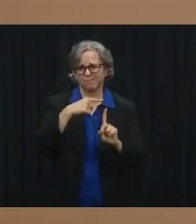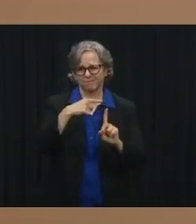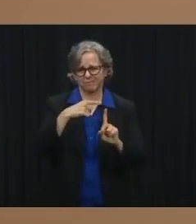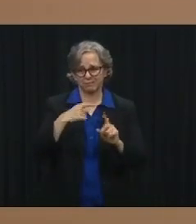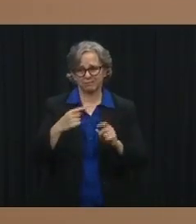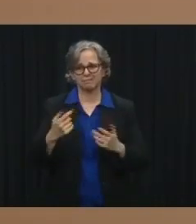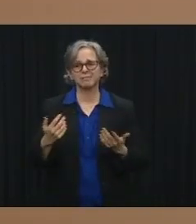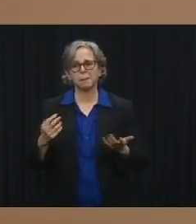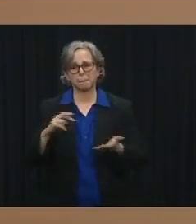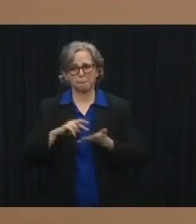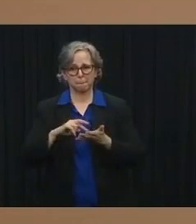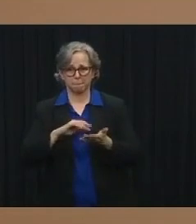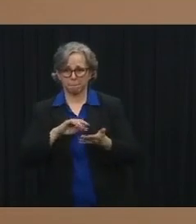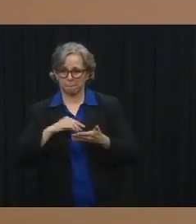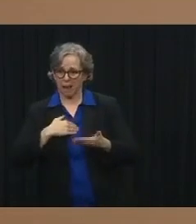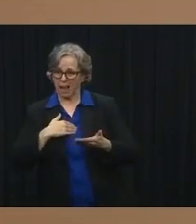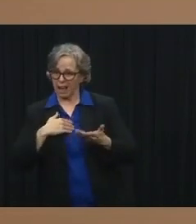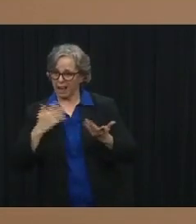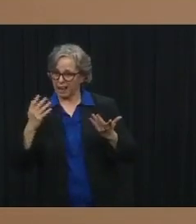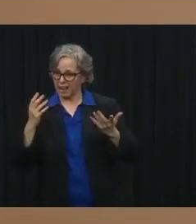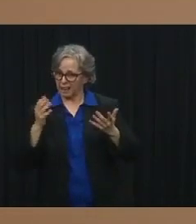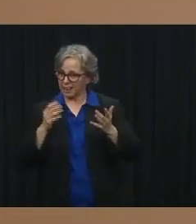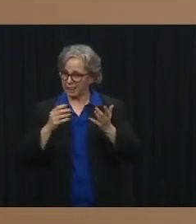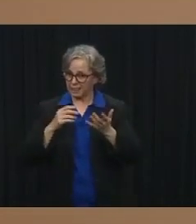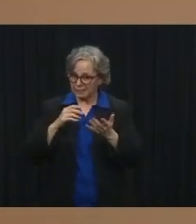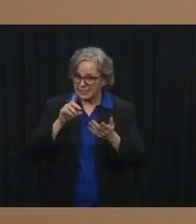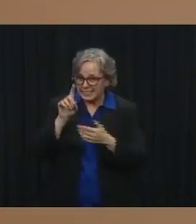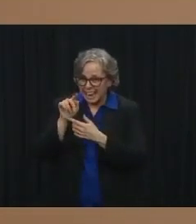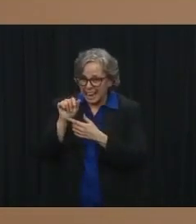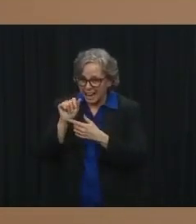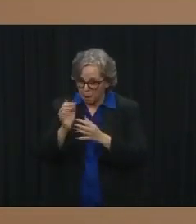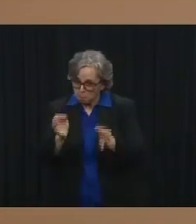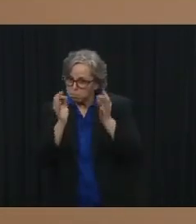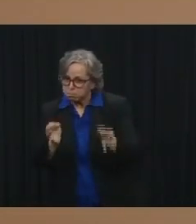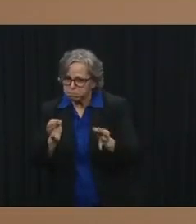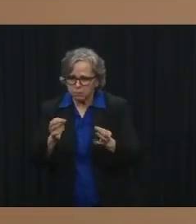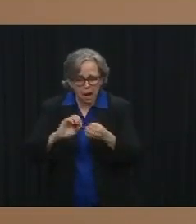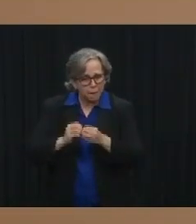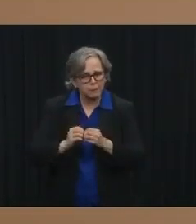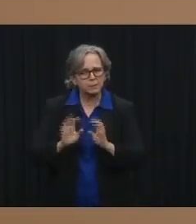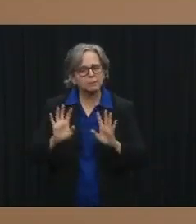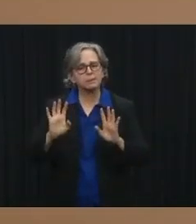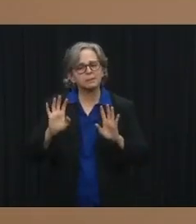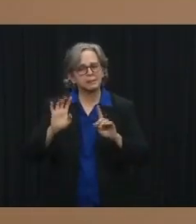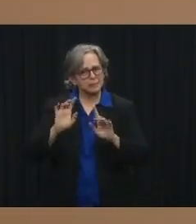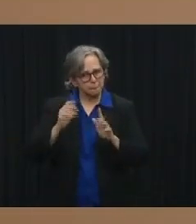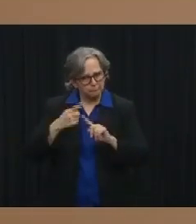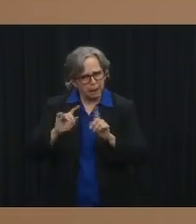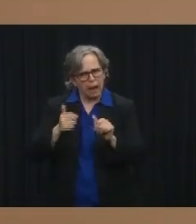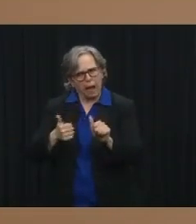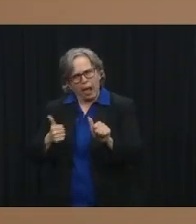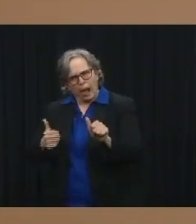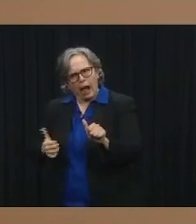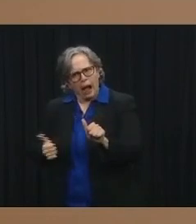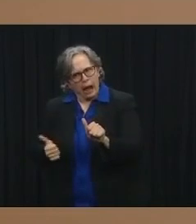iceberg. This is still behind, a little bit lagging in time from getting test results, as well as our still ramping